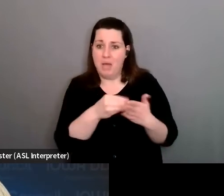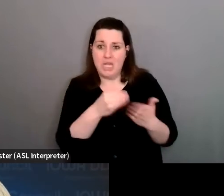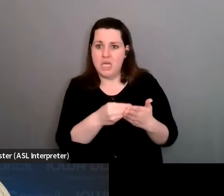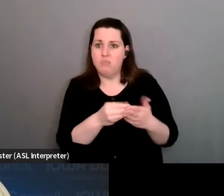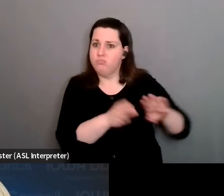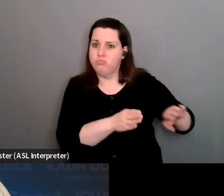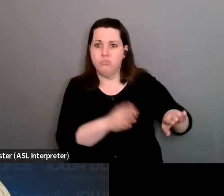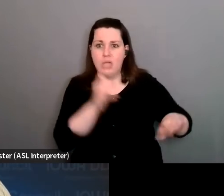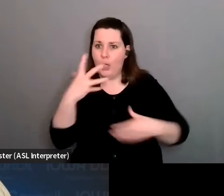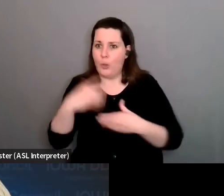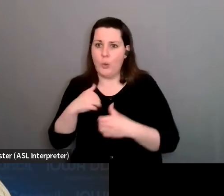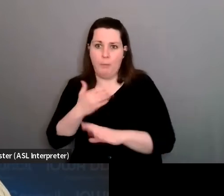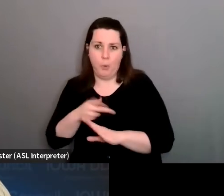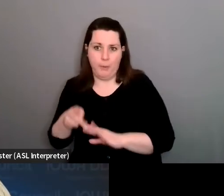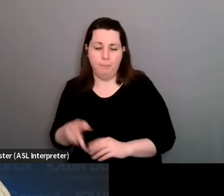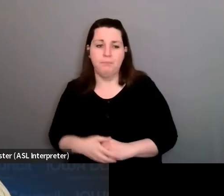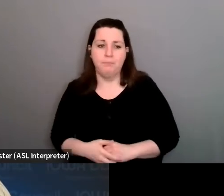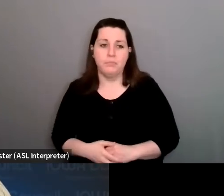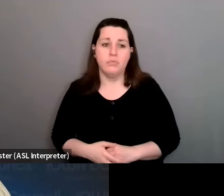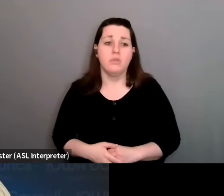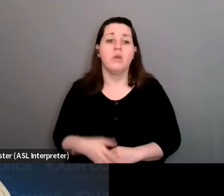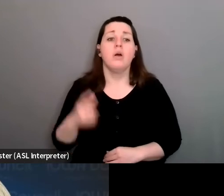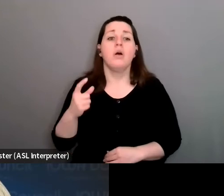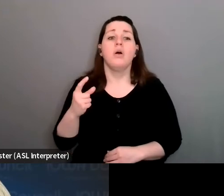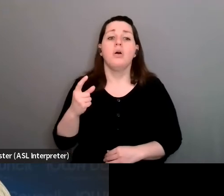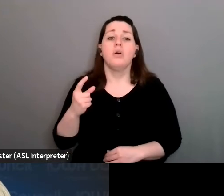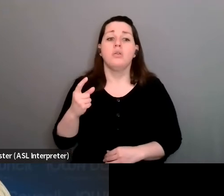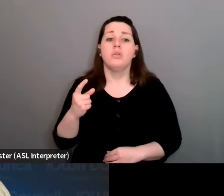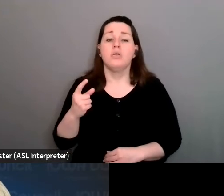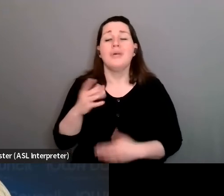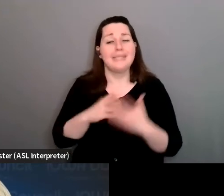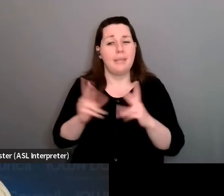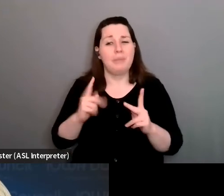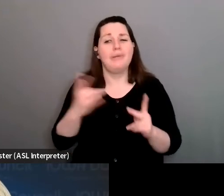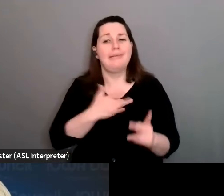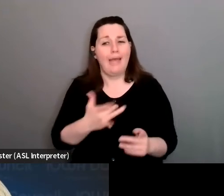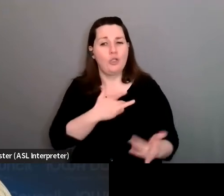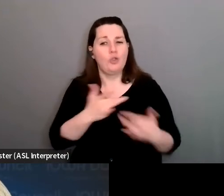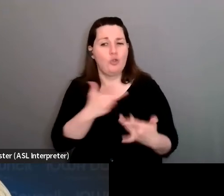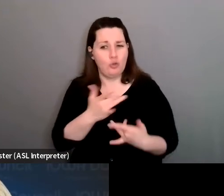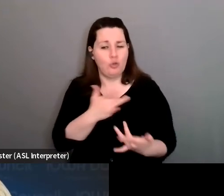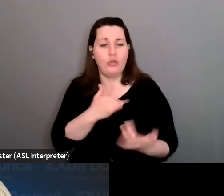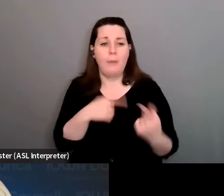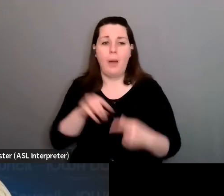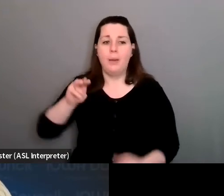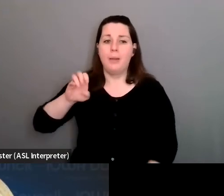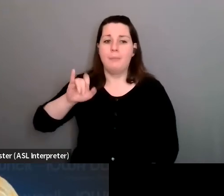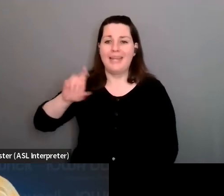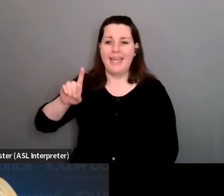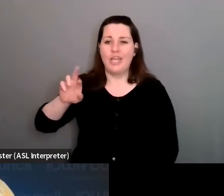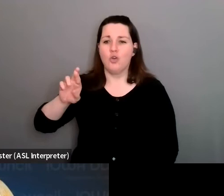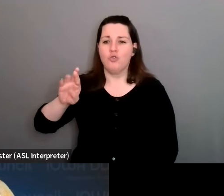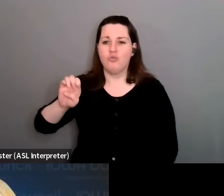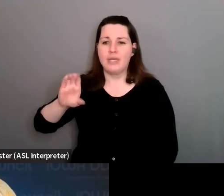One of the things that has always been a concern with some people is how Medicaid recapture works